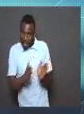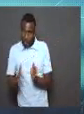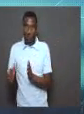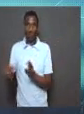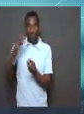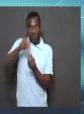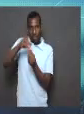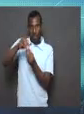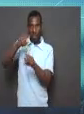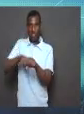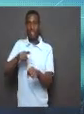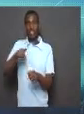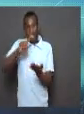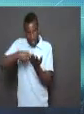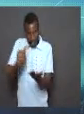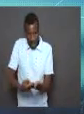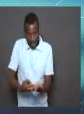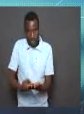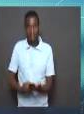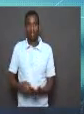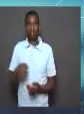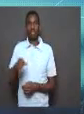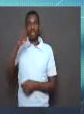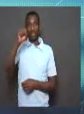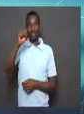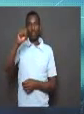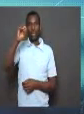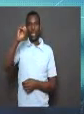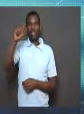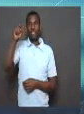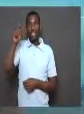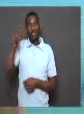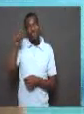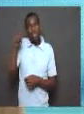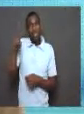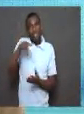increases. Therefore, so does its entropy.